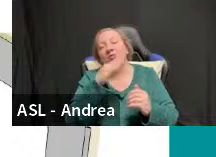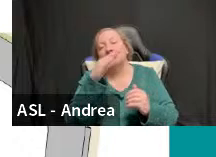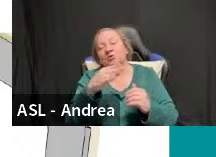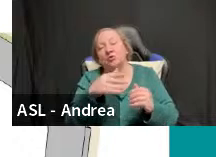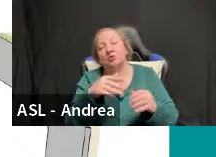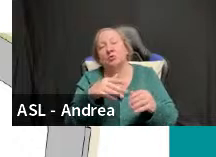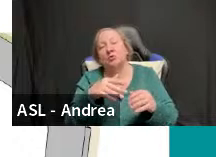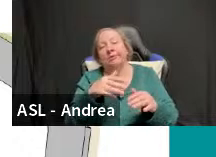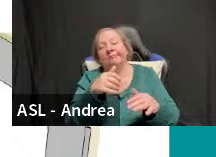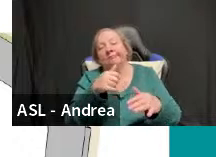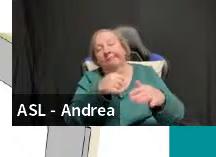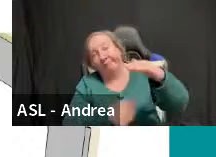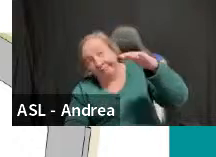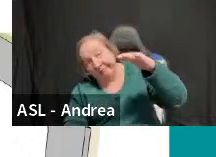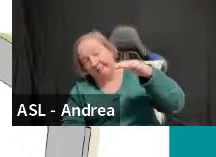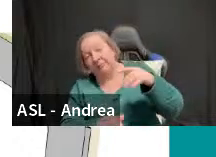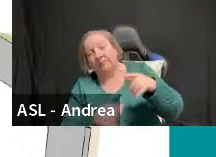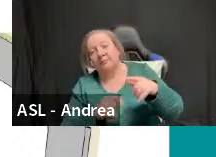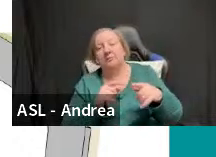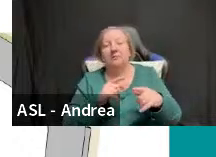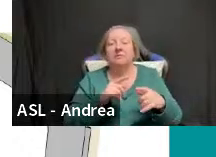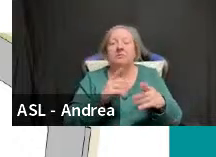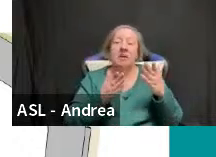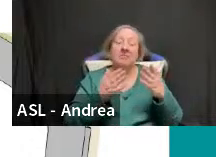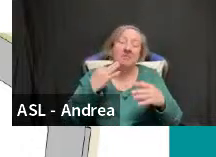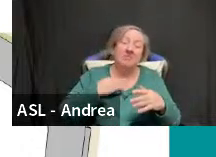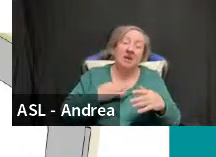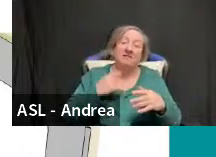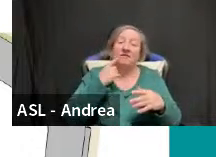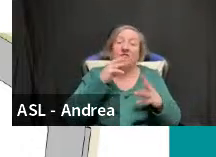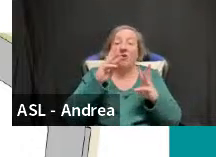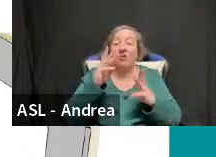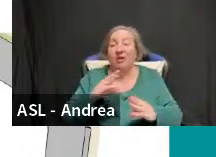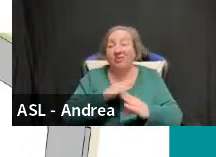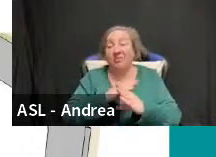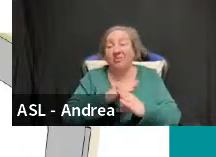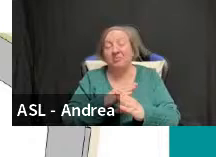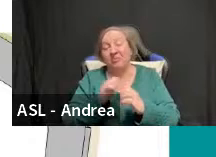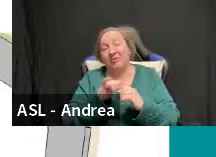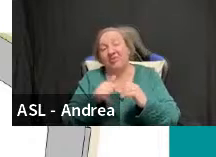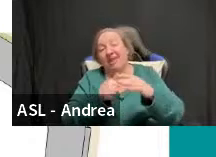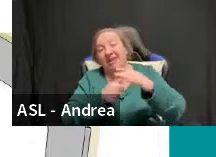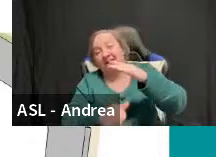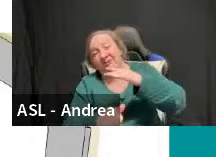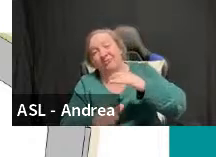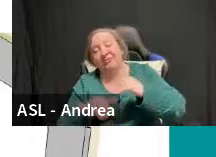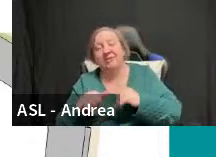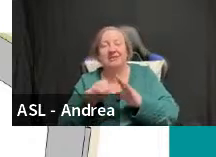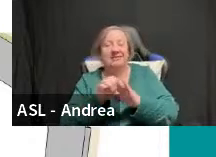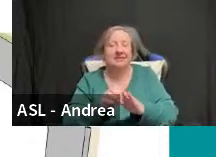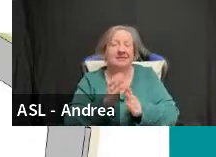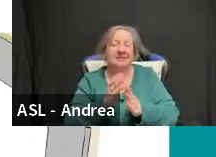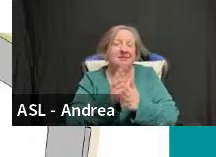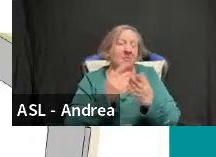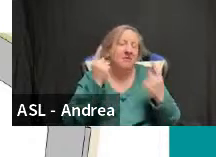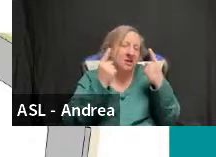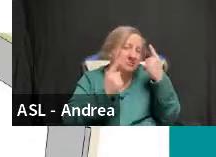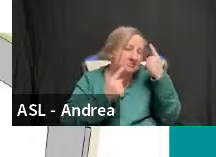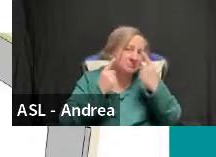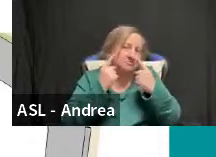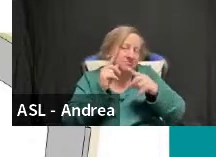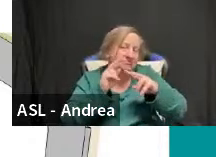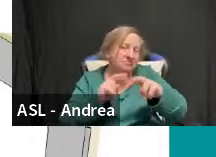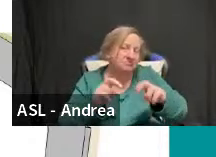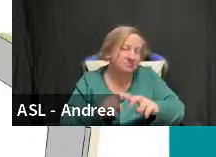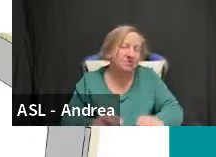consideration. In fact, there may be some benefits for weather protection having it underneath there, but that's an example of some of the things that we're sort of considering here.